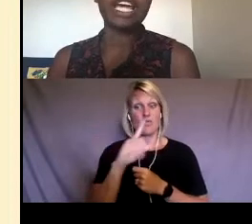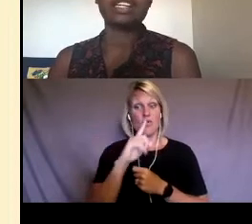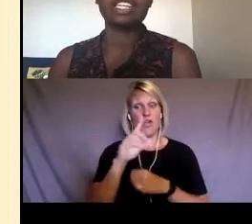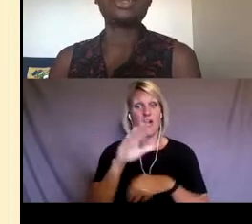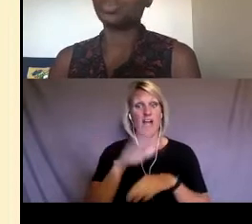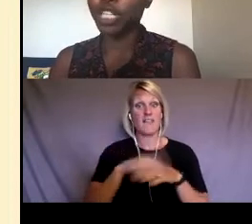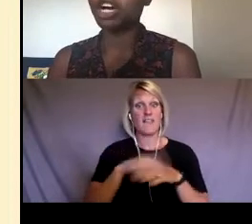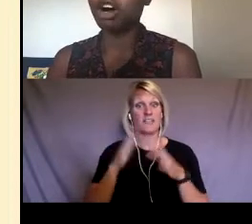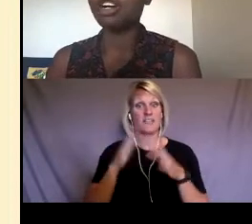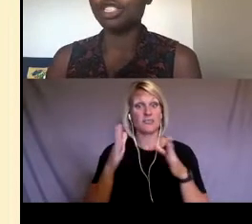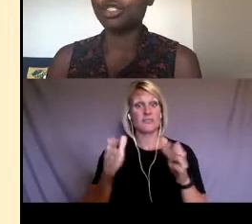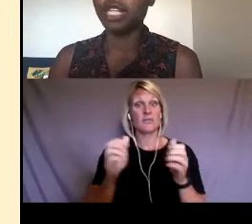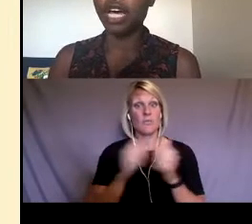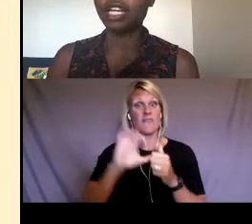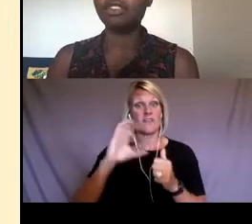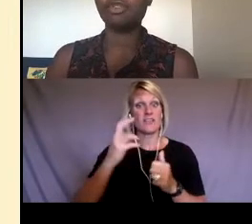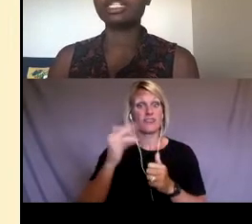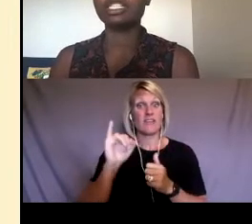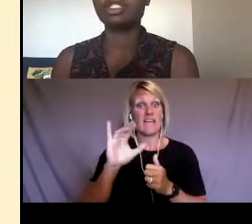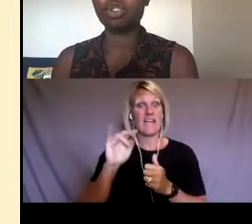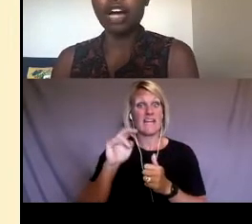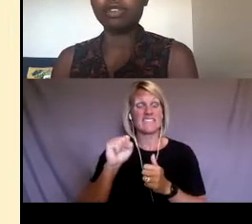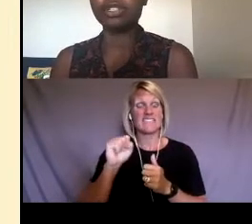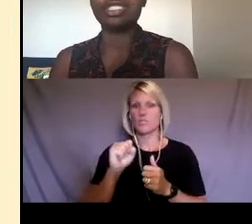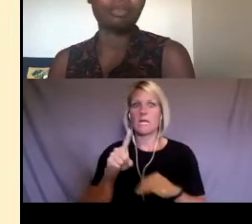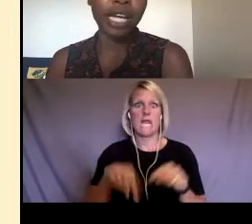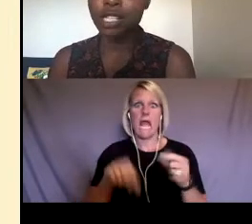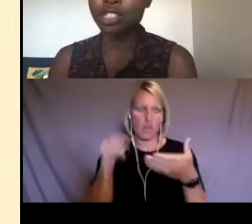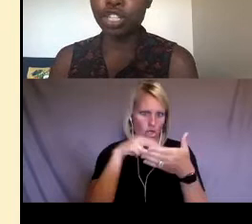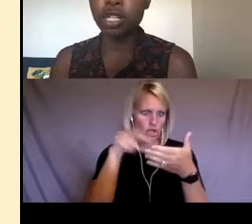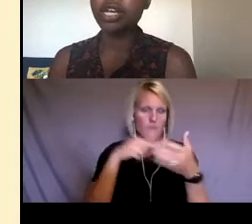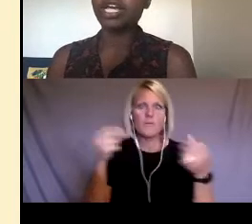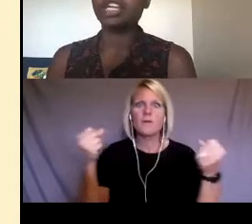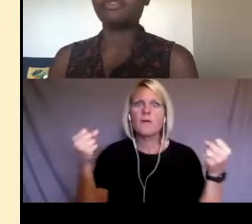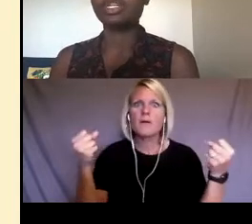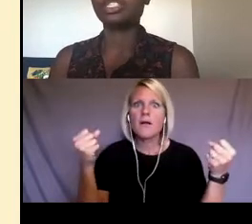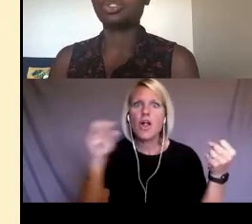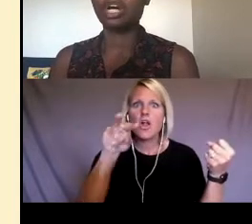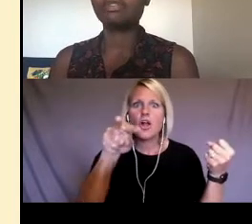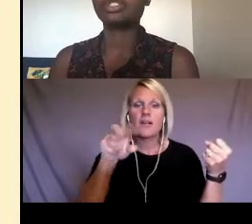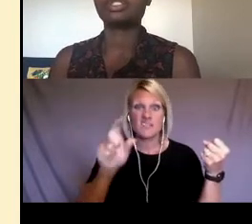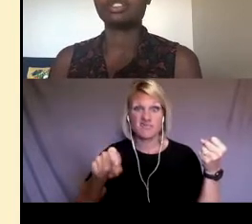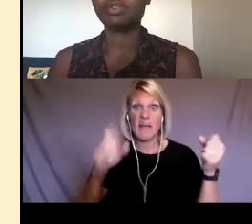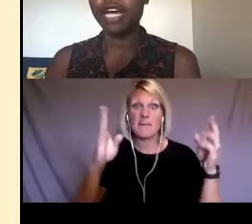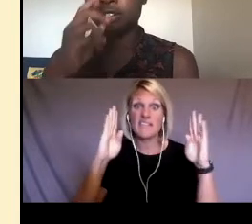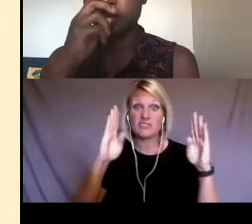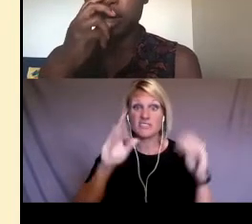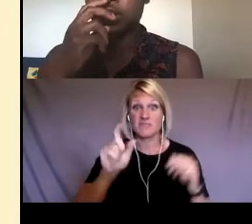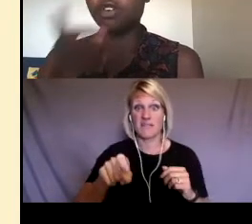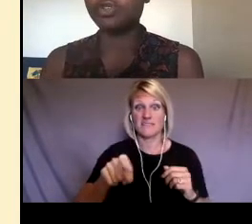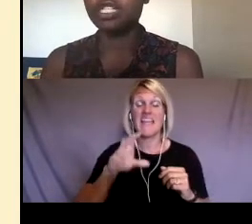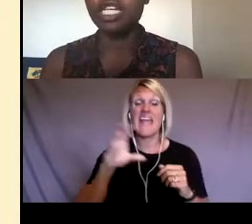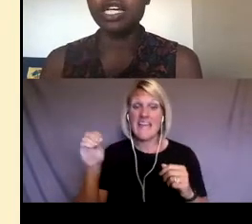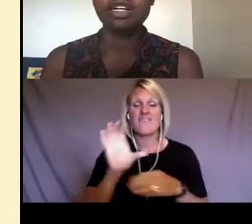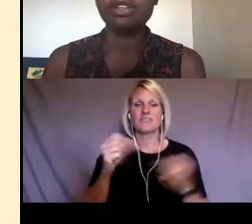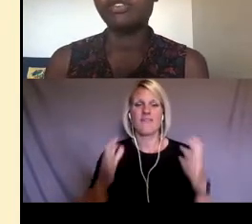chicanes, it's really hard to do that. It forces drivers to pay attention and it forces drivers to slow down. So